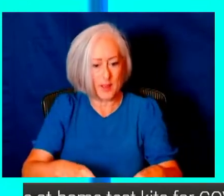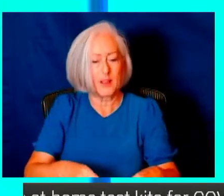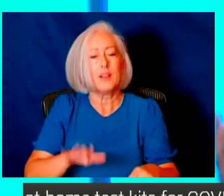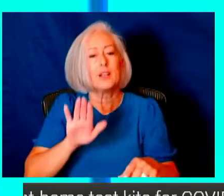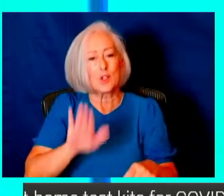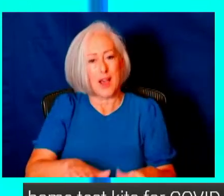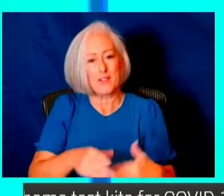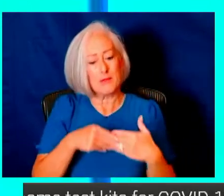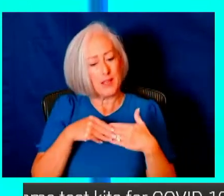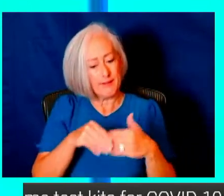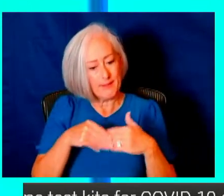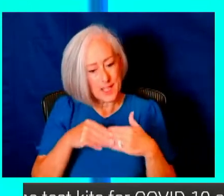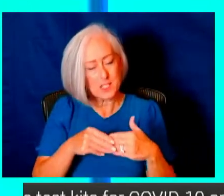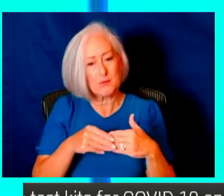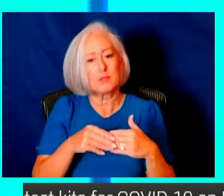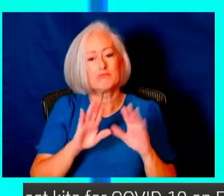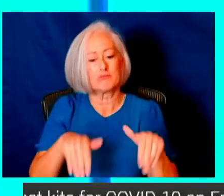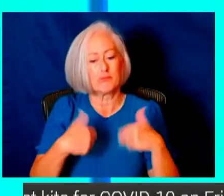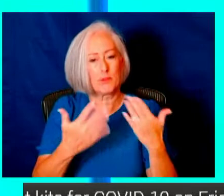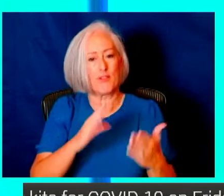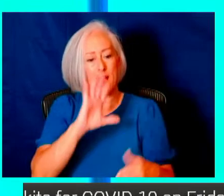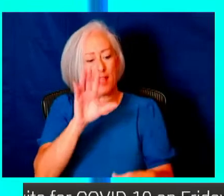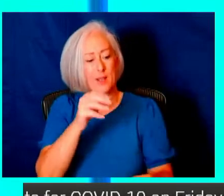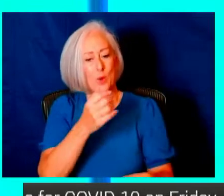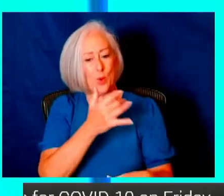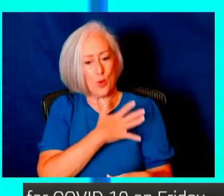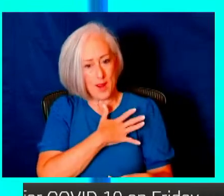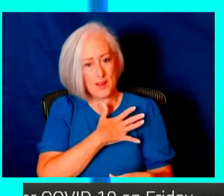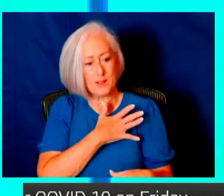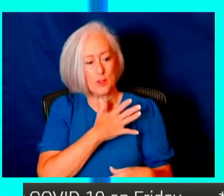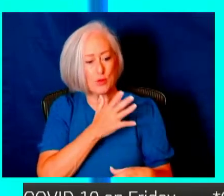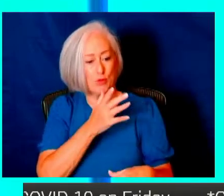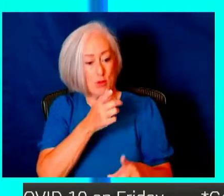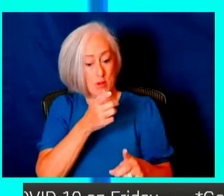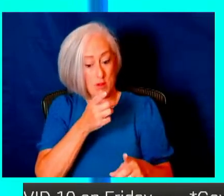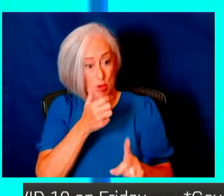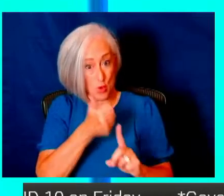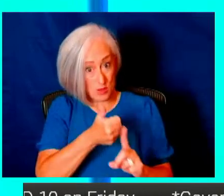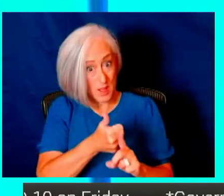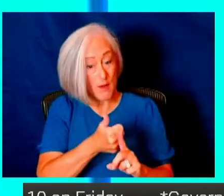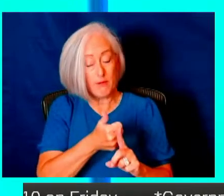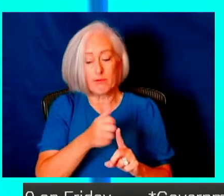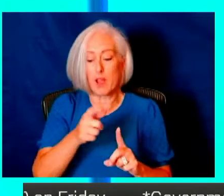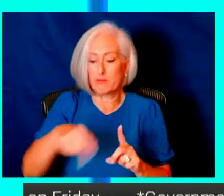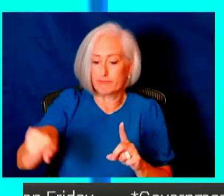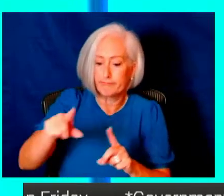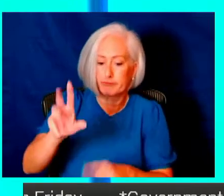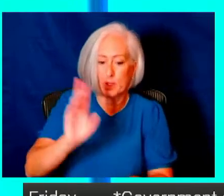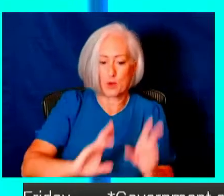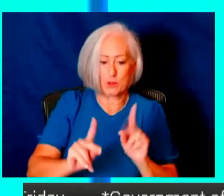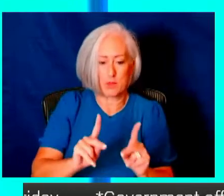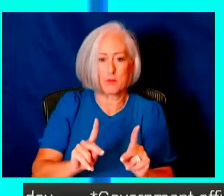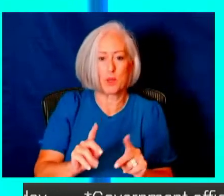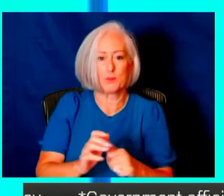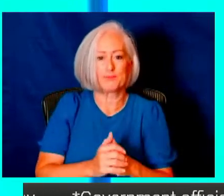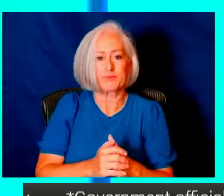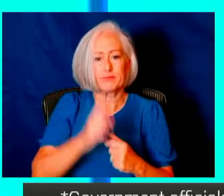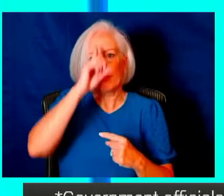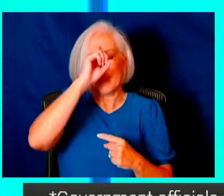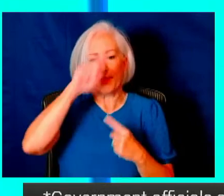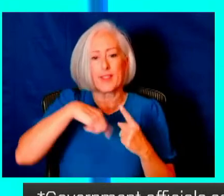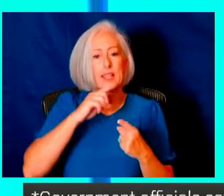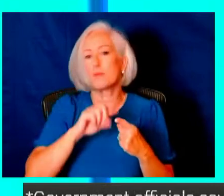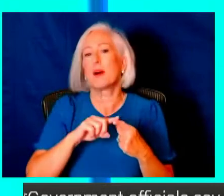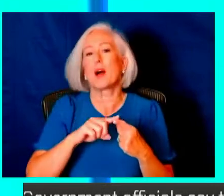to yourself and to the person in front of you. And really just think about what are the things that